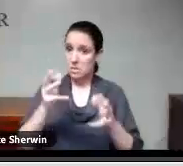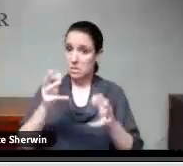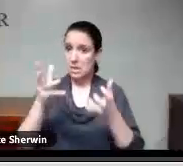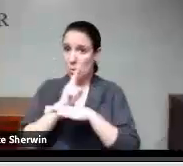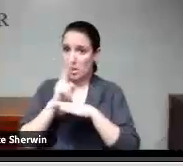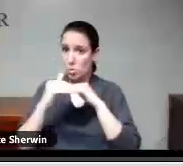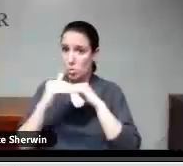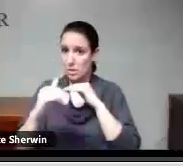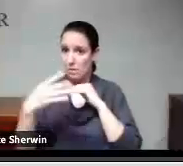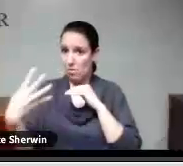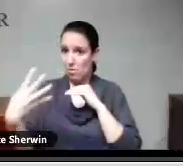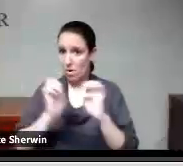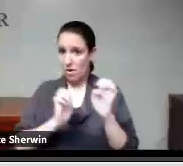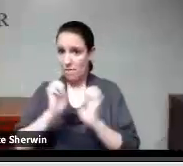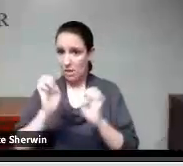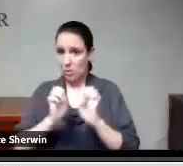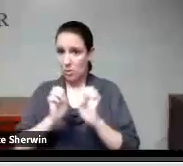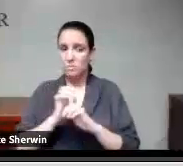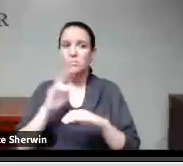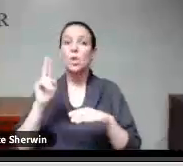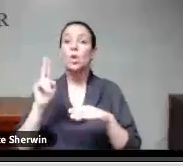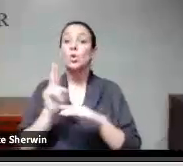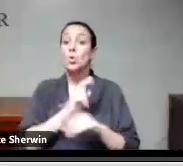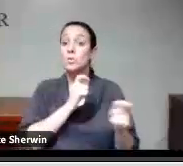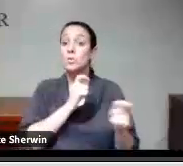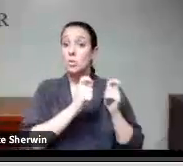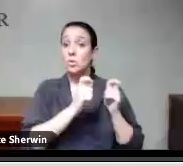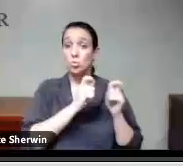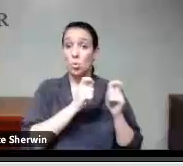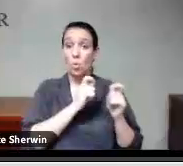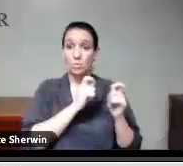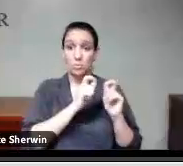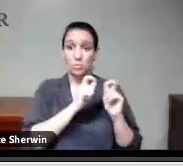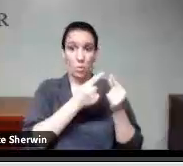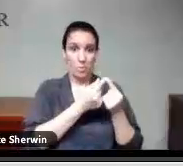evaluation: use a control group if practical. So